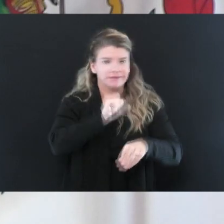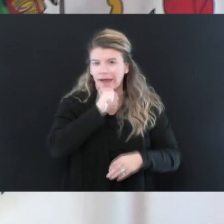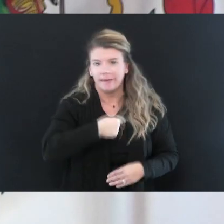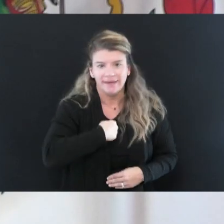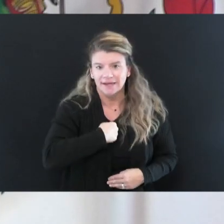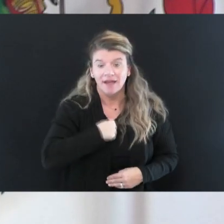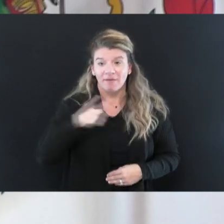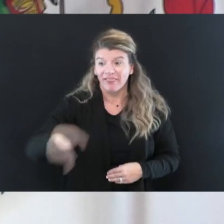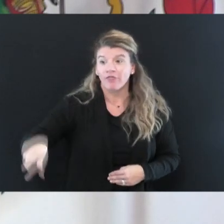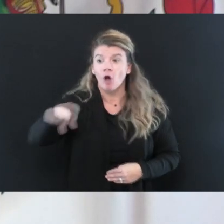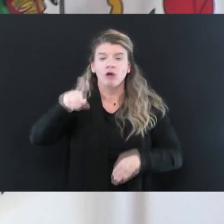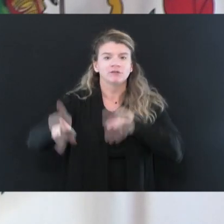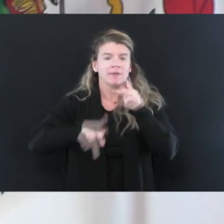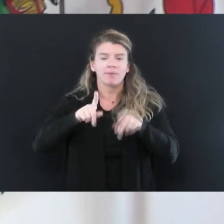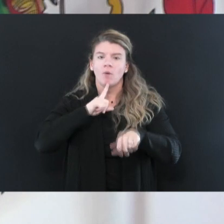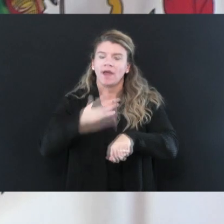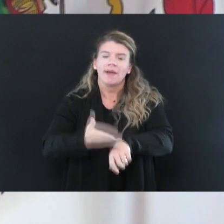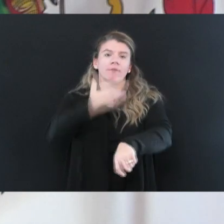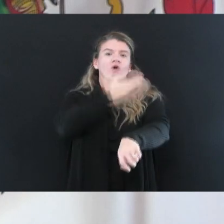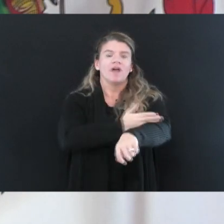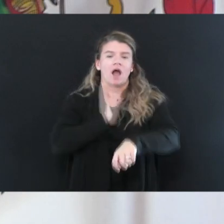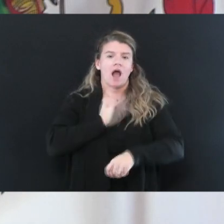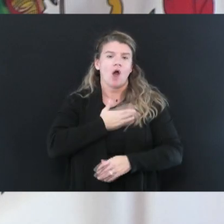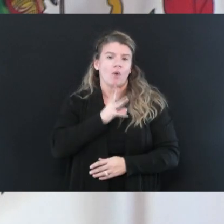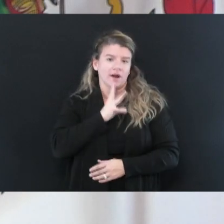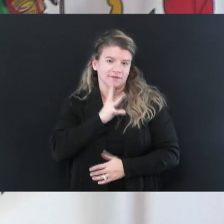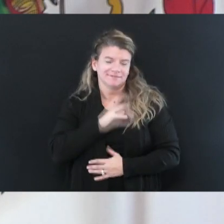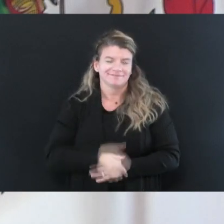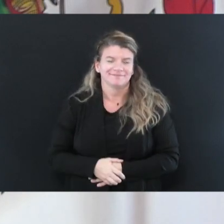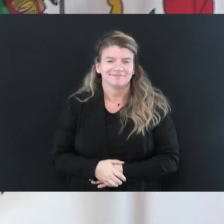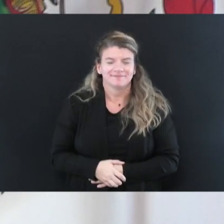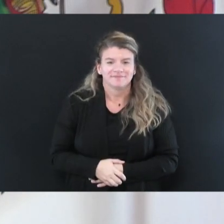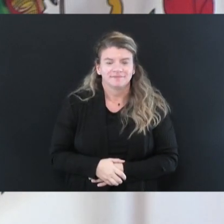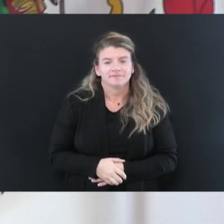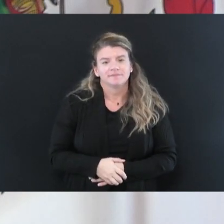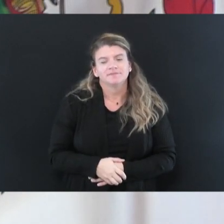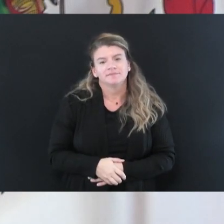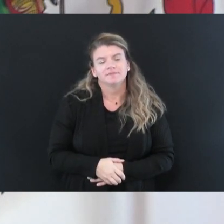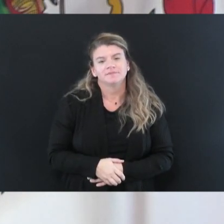water so much better to fish. Let